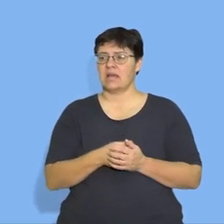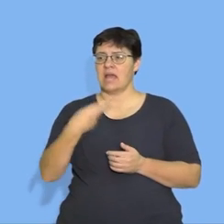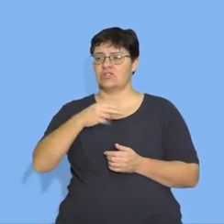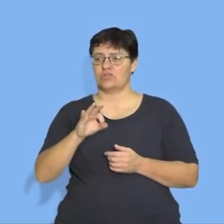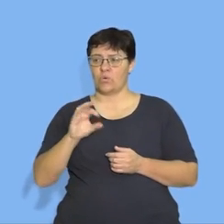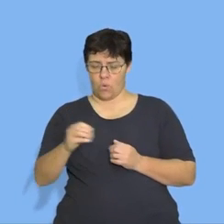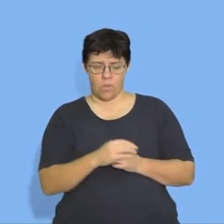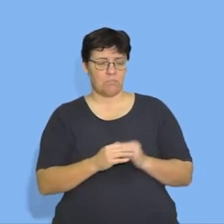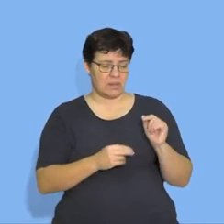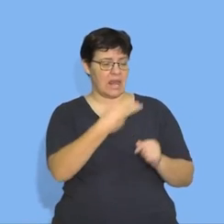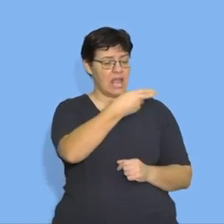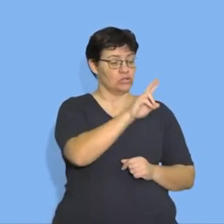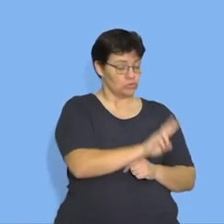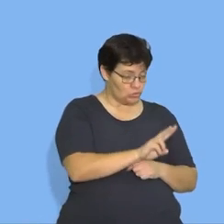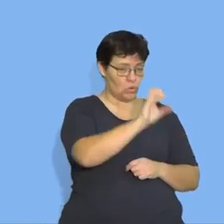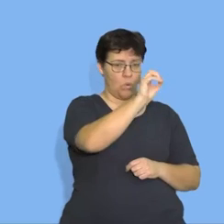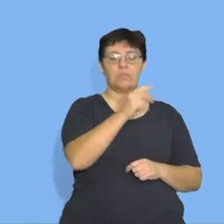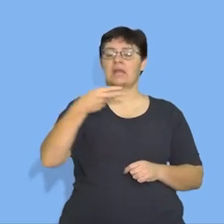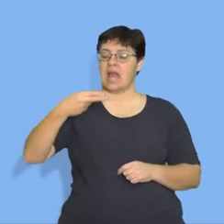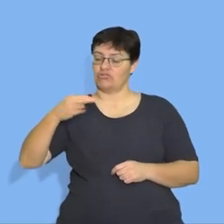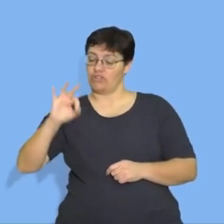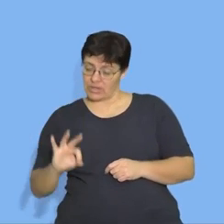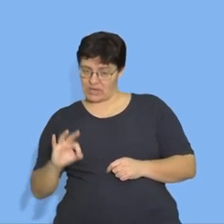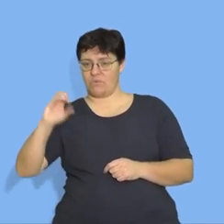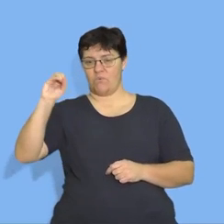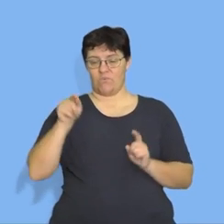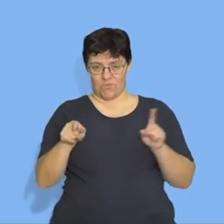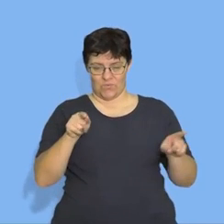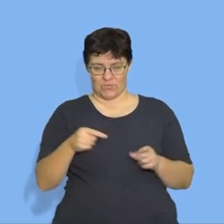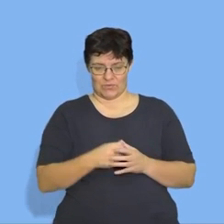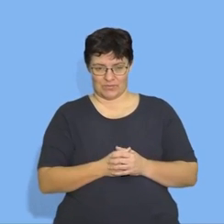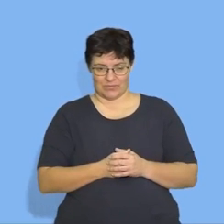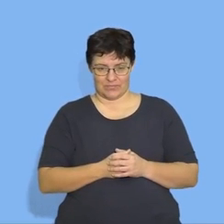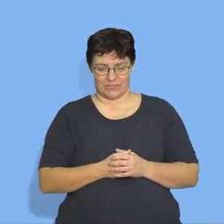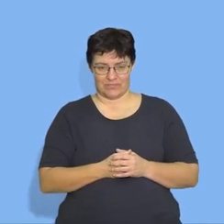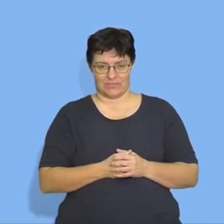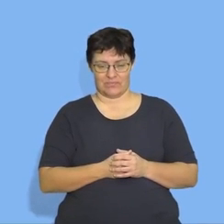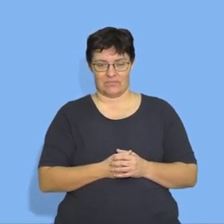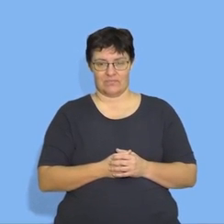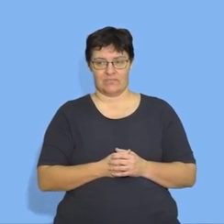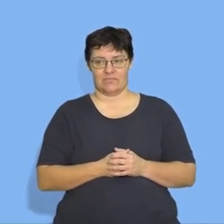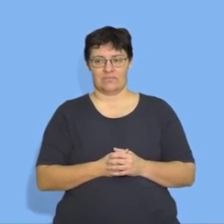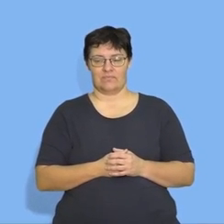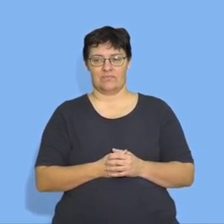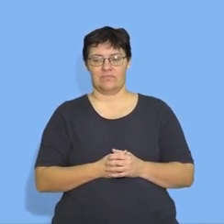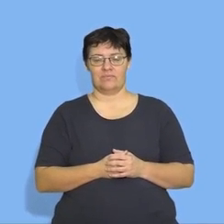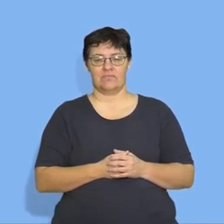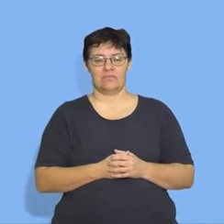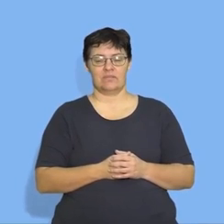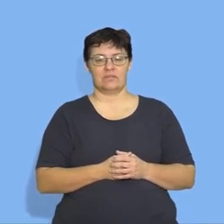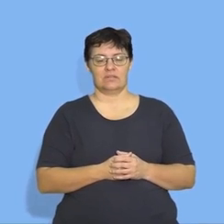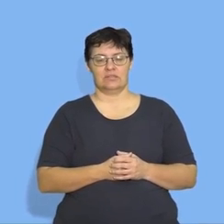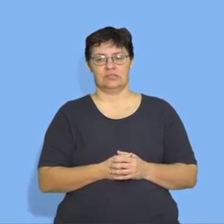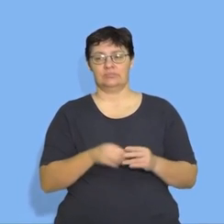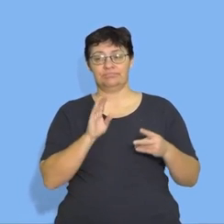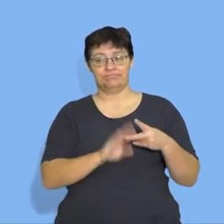actually 1 proton. So that's what this bullet serves to say to us, right? Okay, and then another